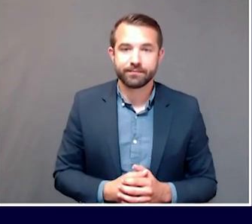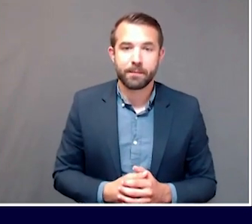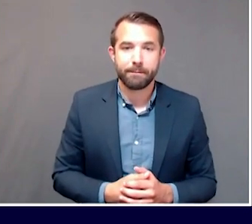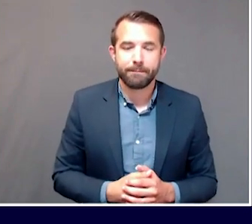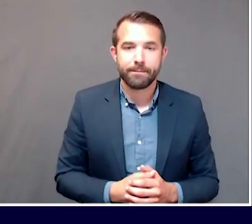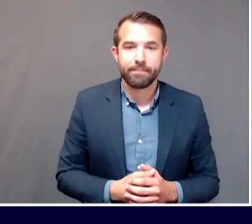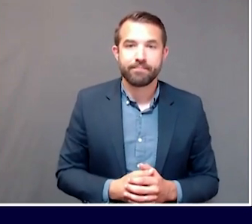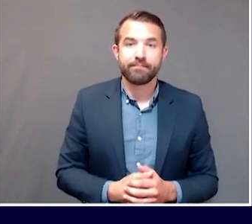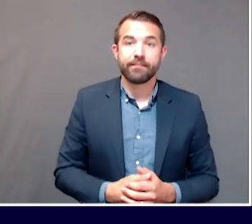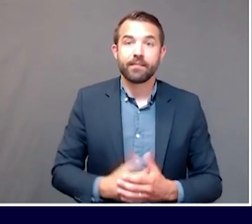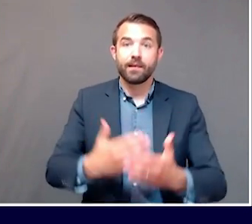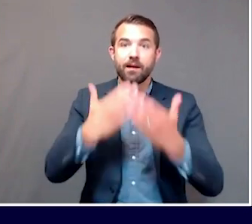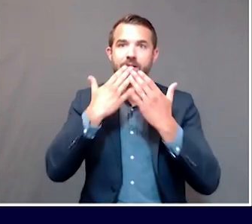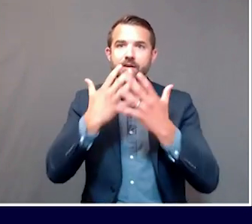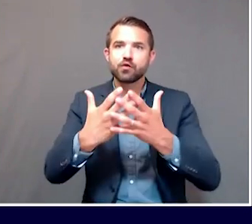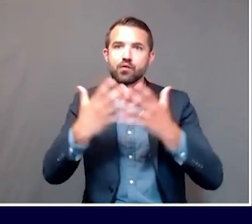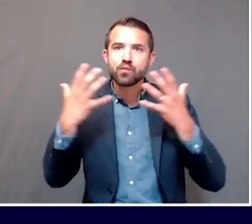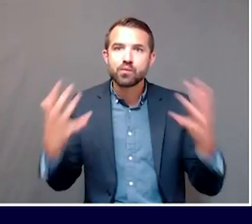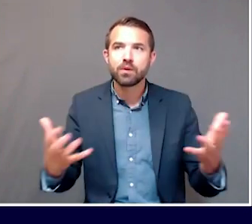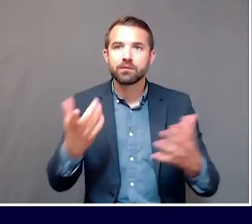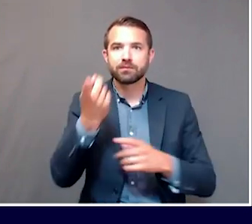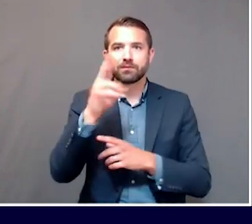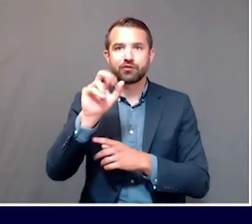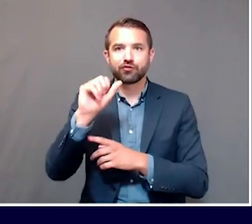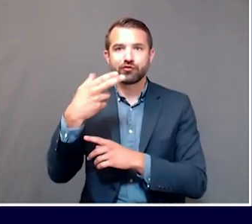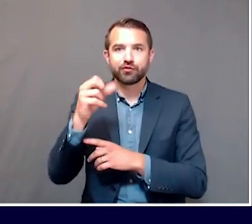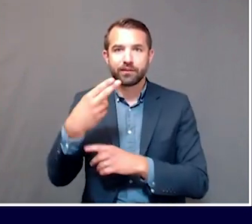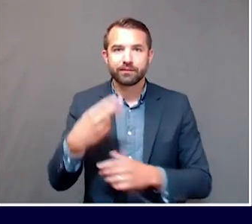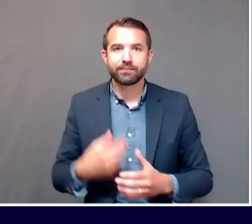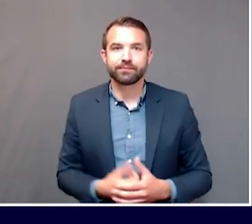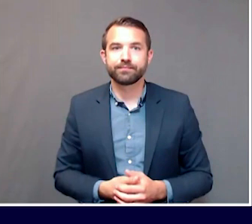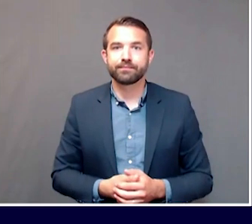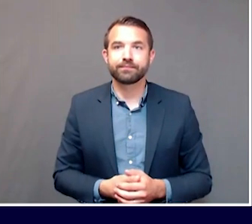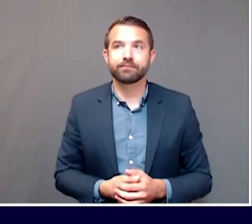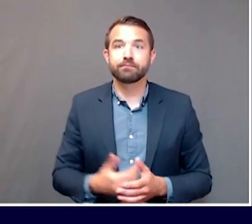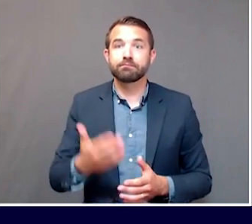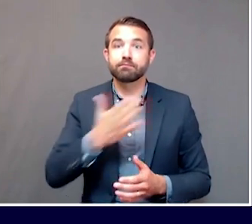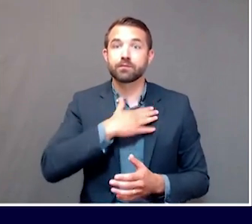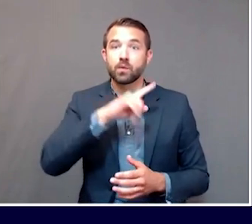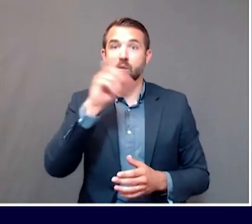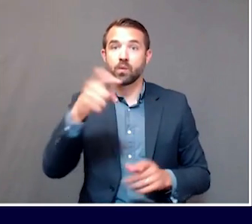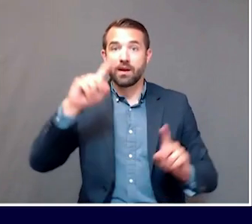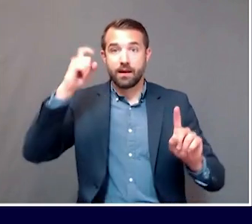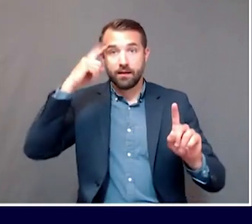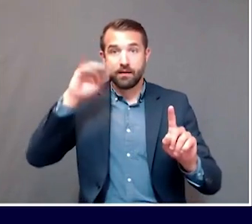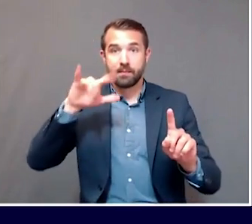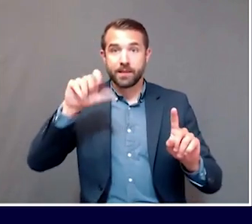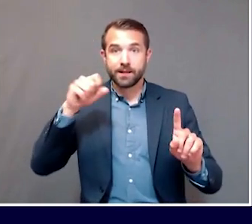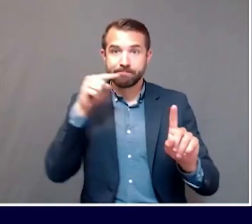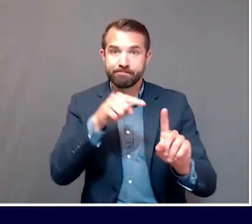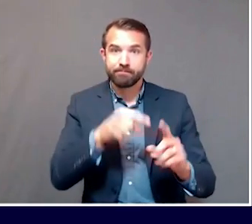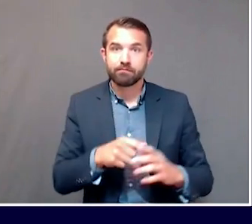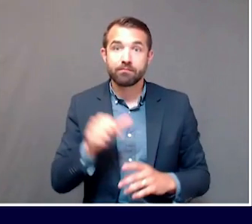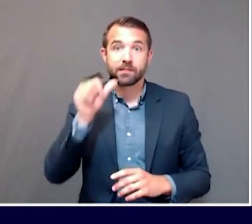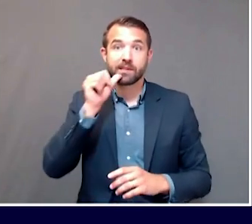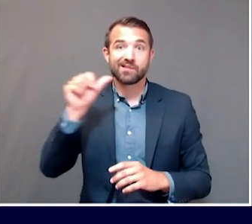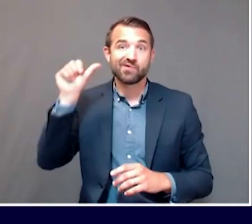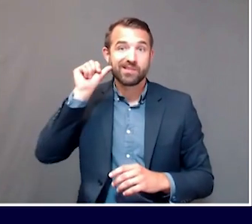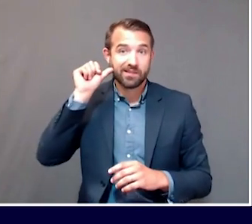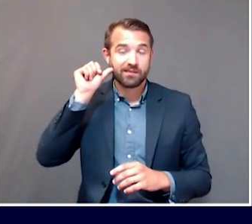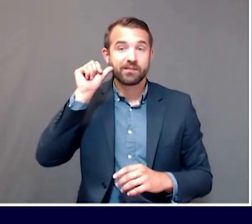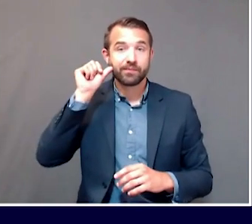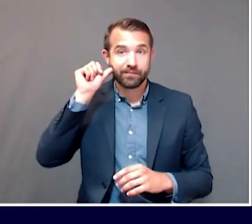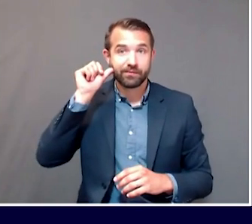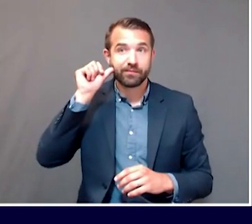Thank you very much, Dr. Shah. My question is for Governor Mills. Yesterday,